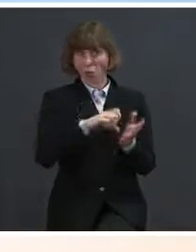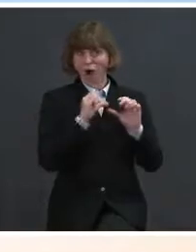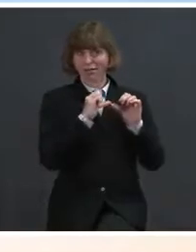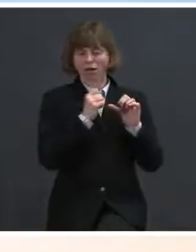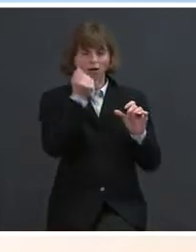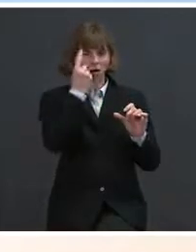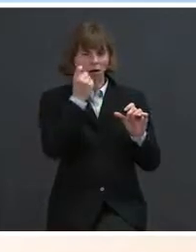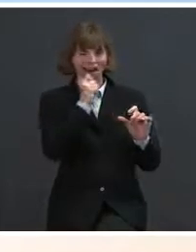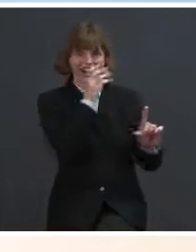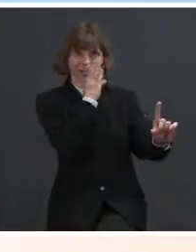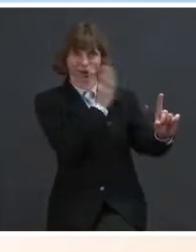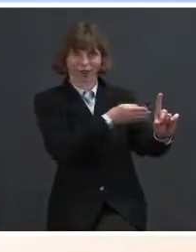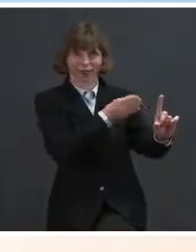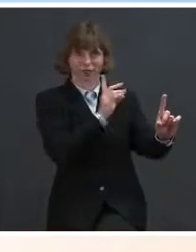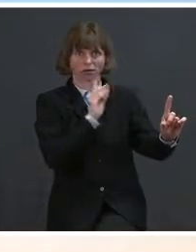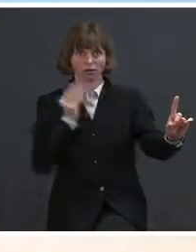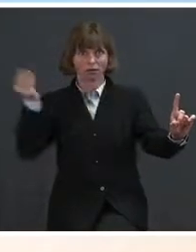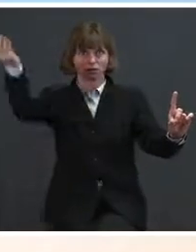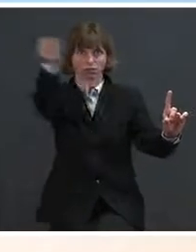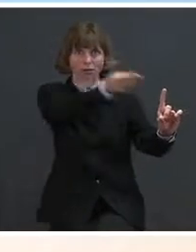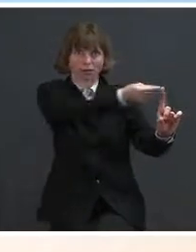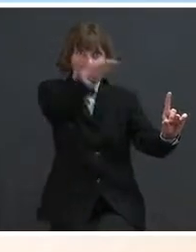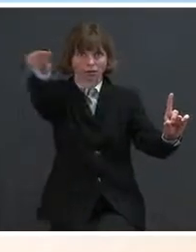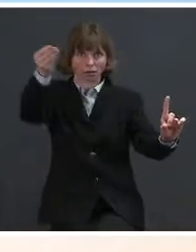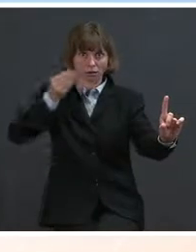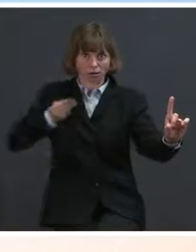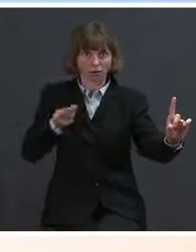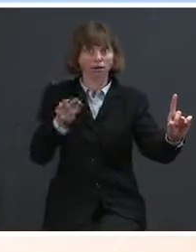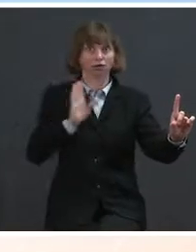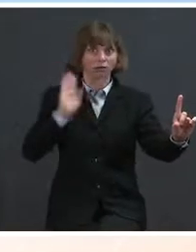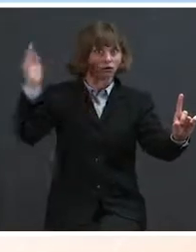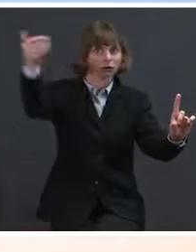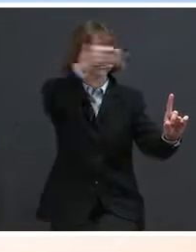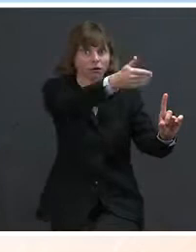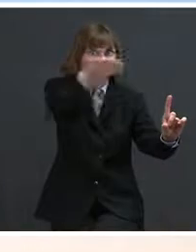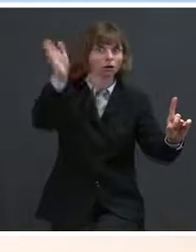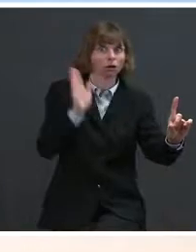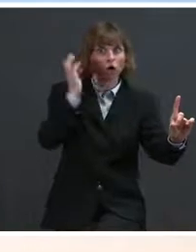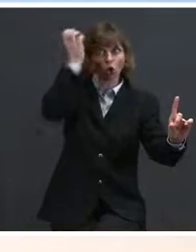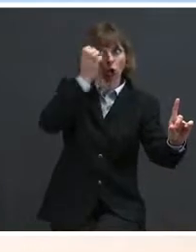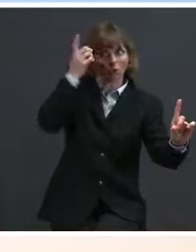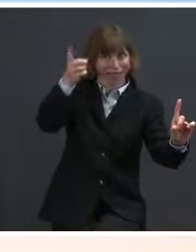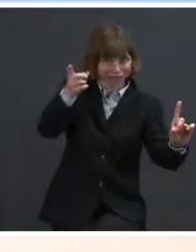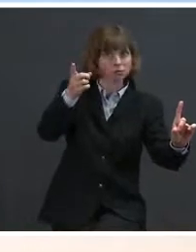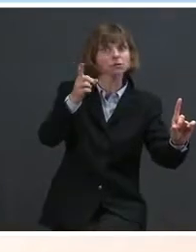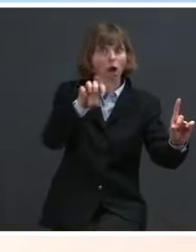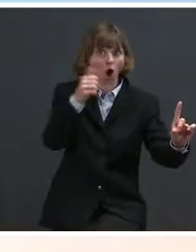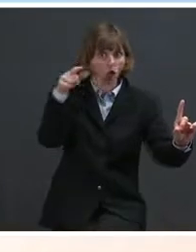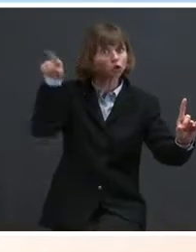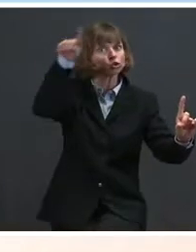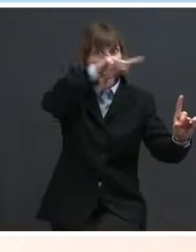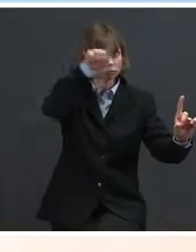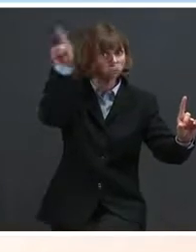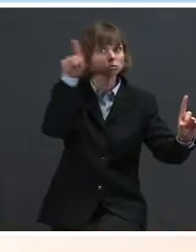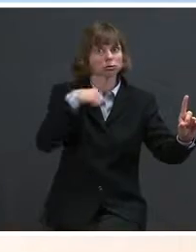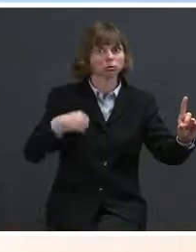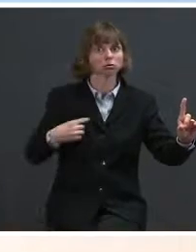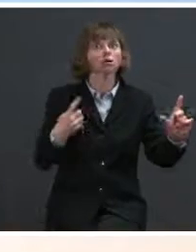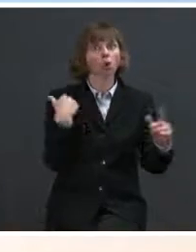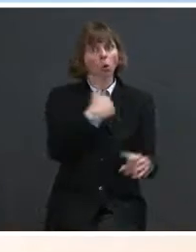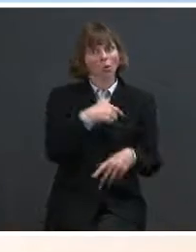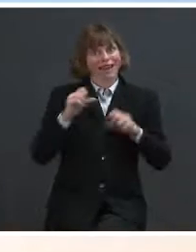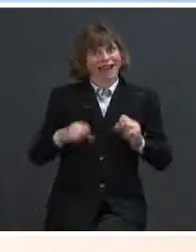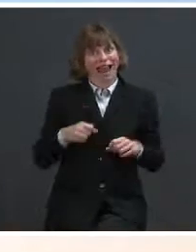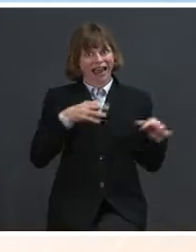are communications through the Europeans and through others that enable us to explain to